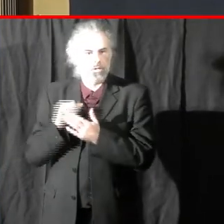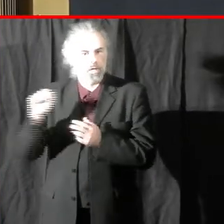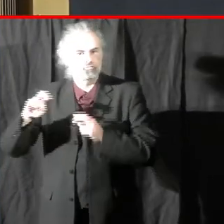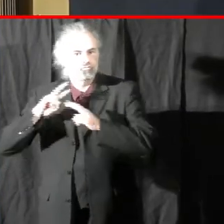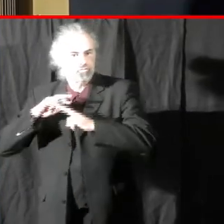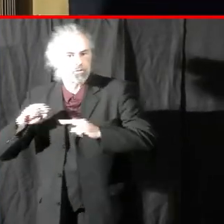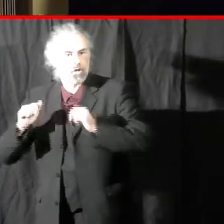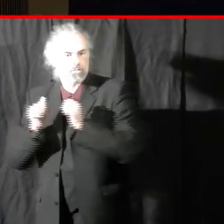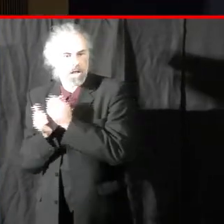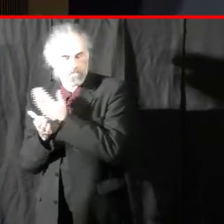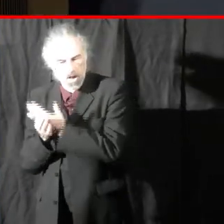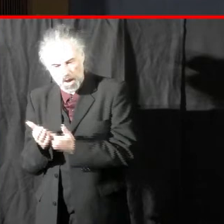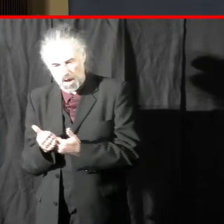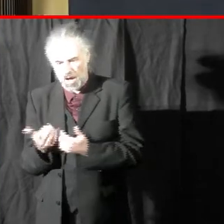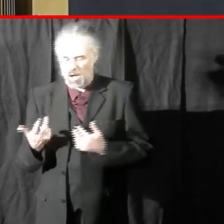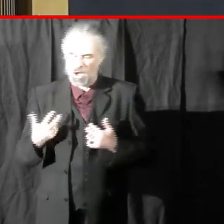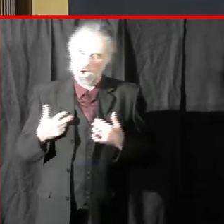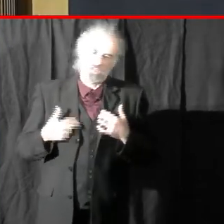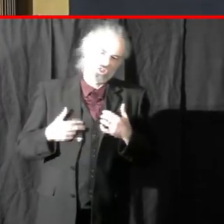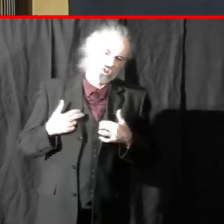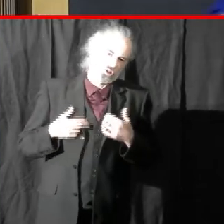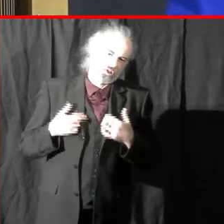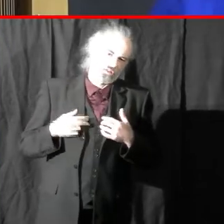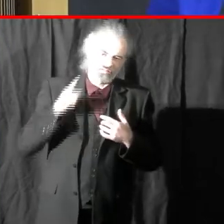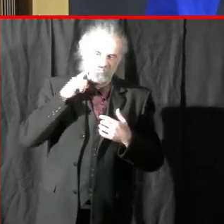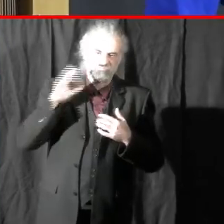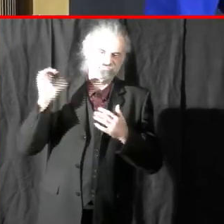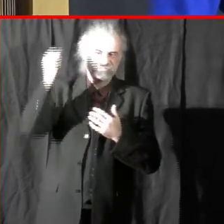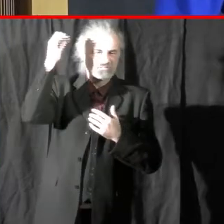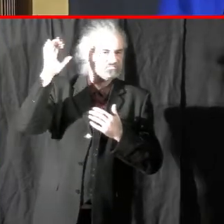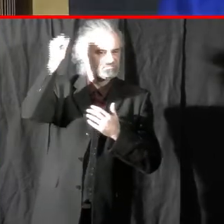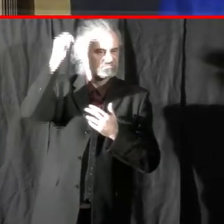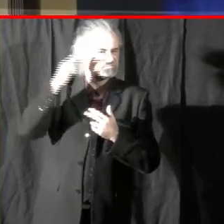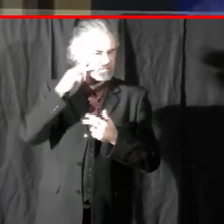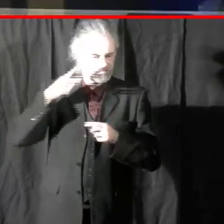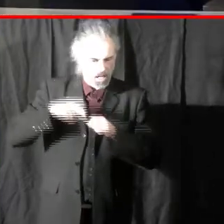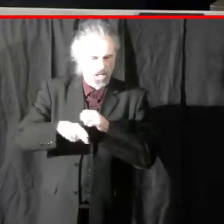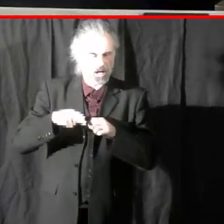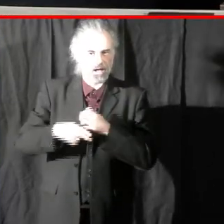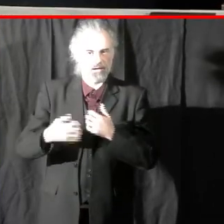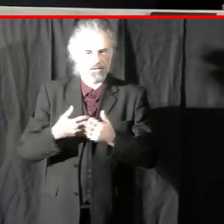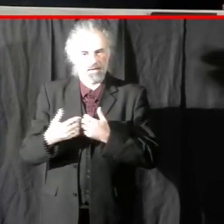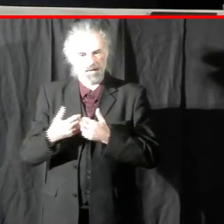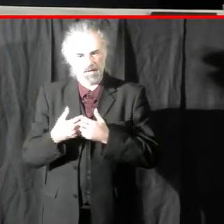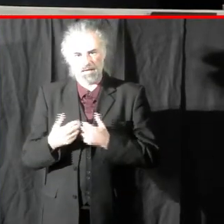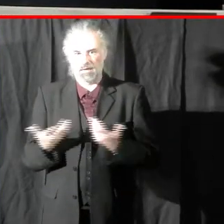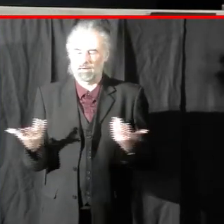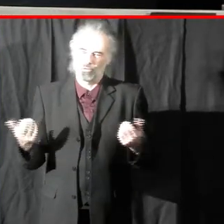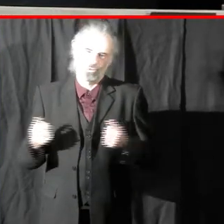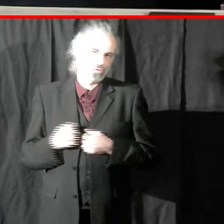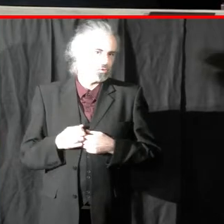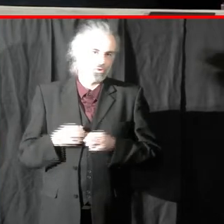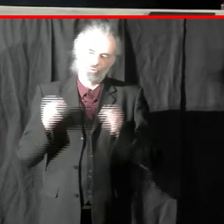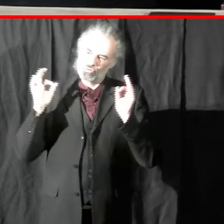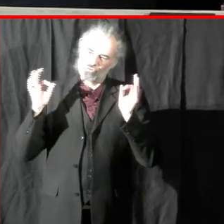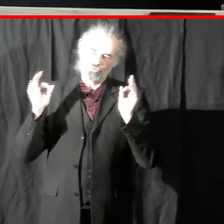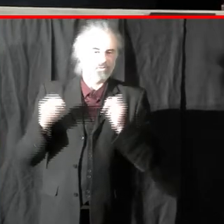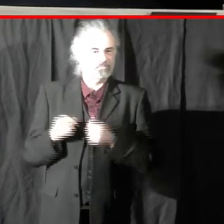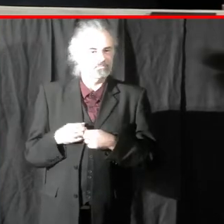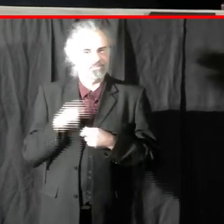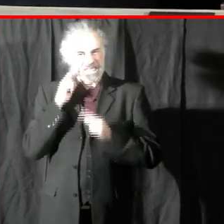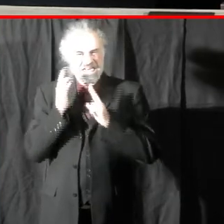so exciting to have some runs on the board, yes, in these times of uni cuts. Absolutely. Especially well nature. Done. Yeah, nature chemistry, well